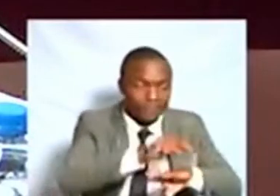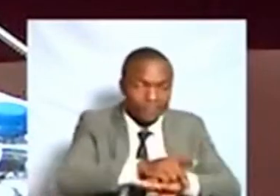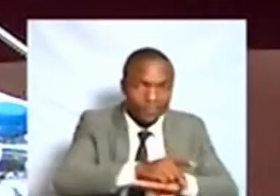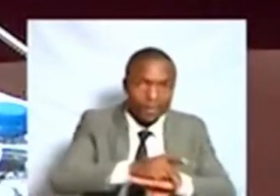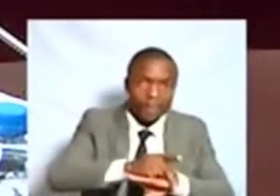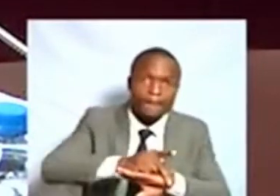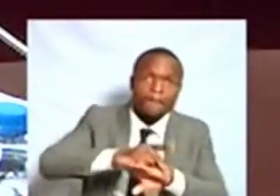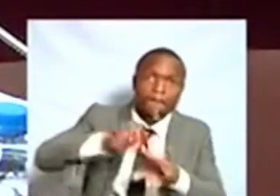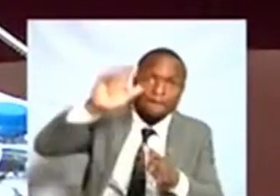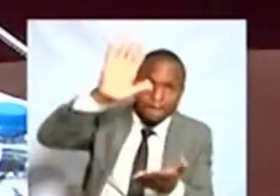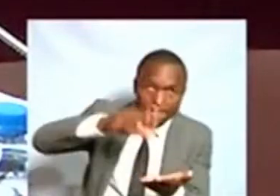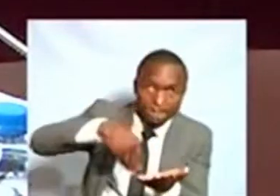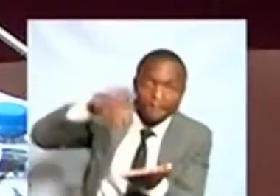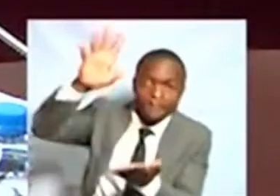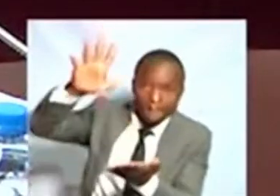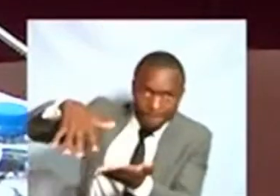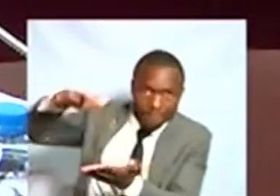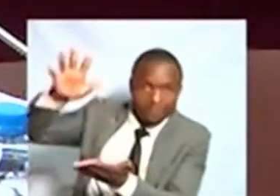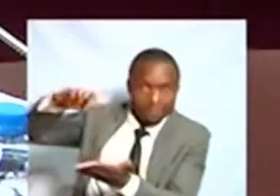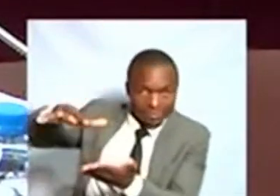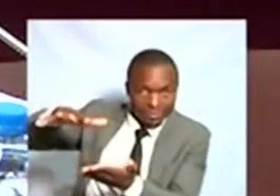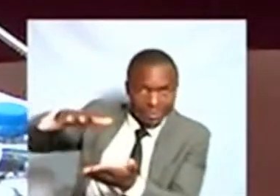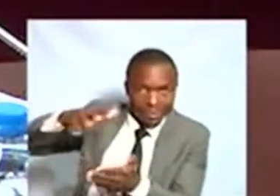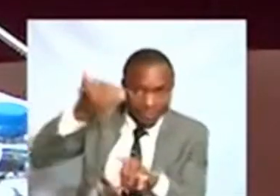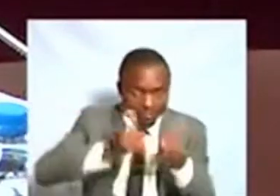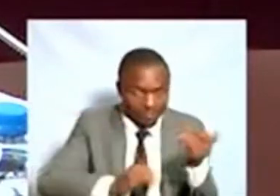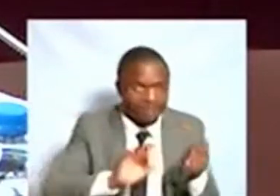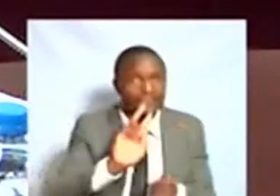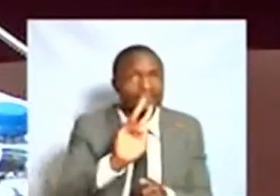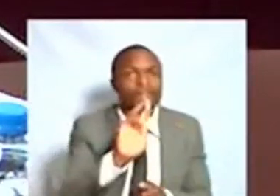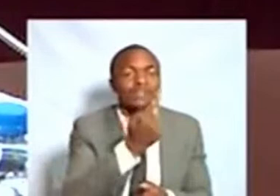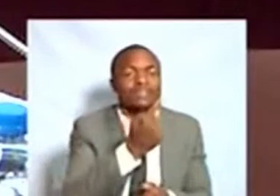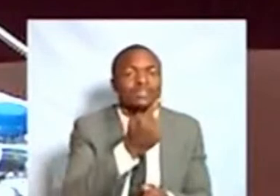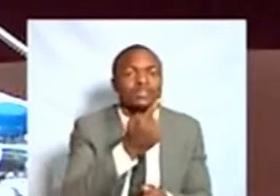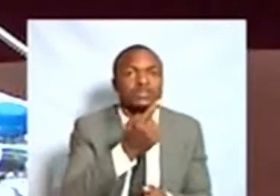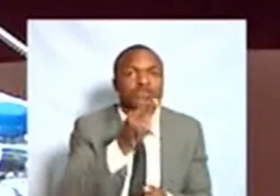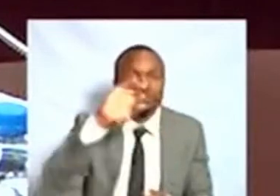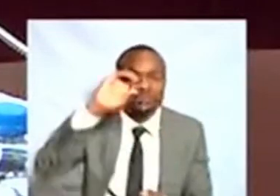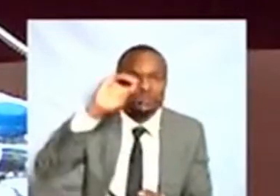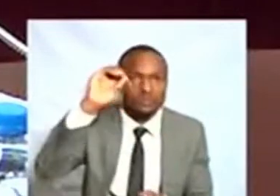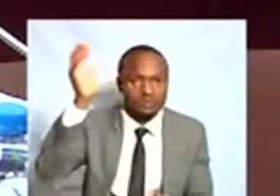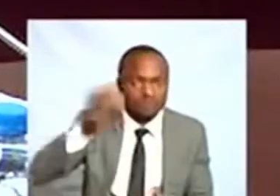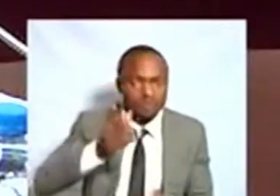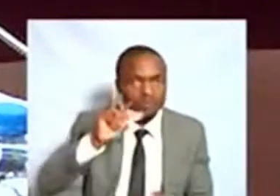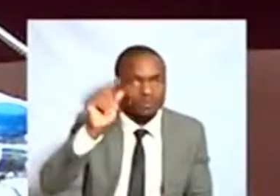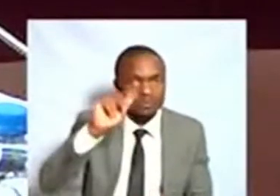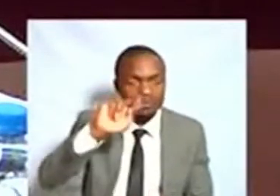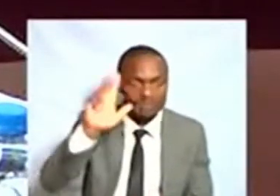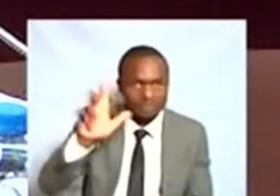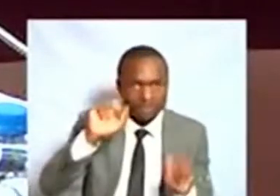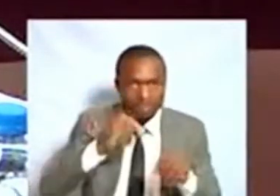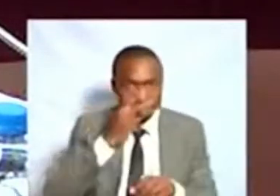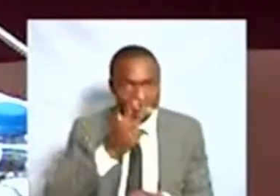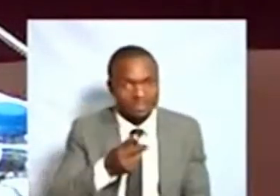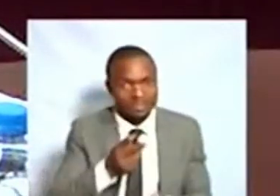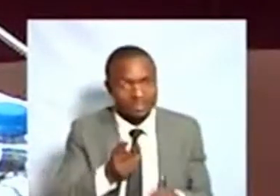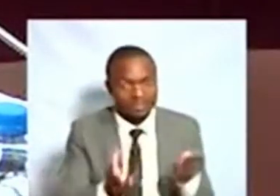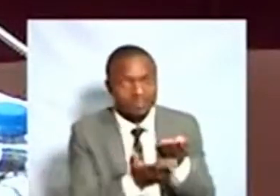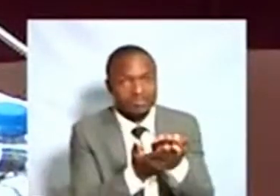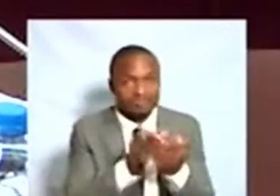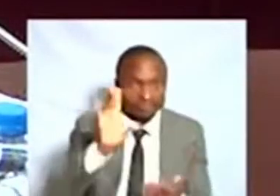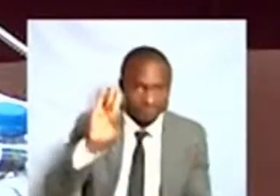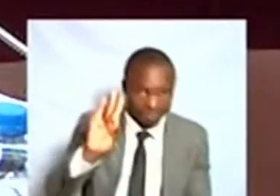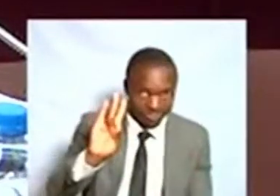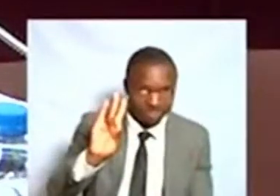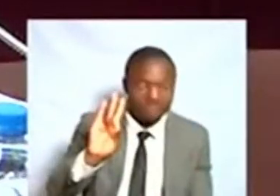plastered and will be completed in the first quarter of 2023. Please see Appendix 7.